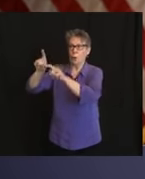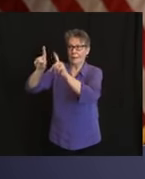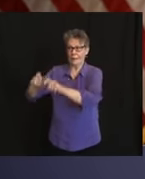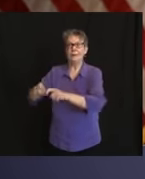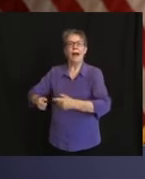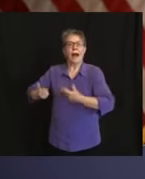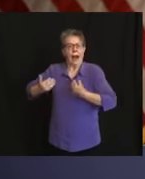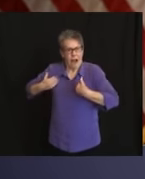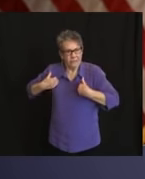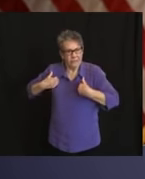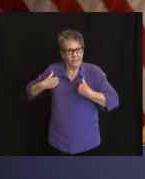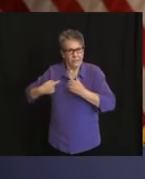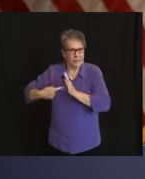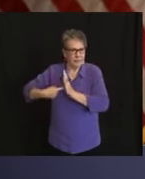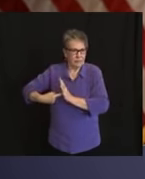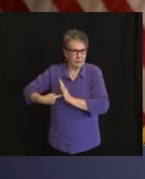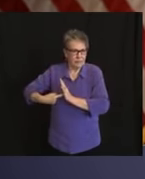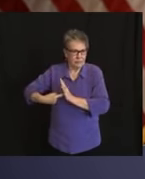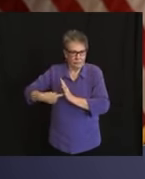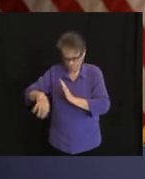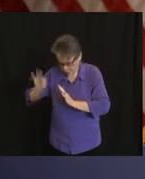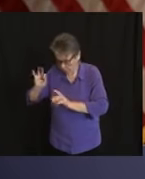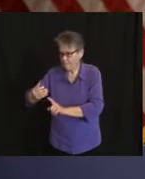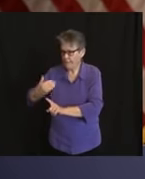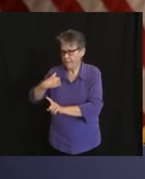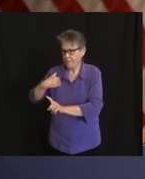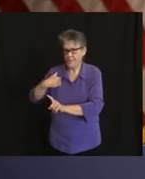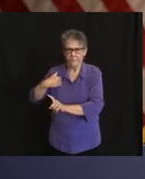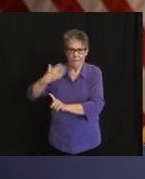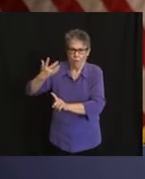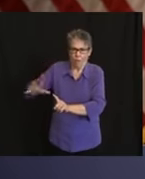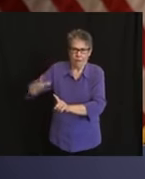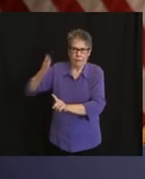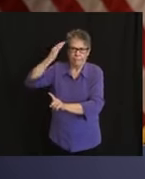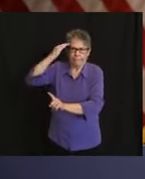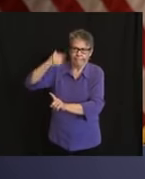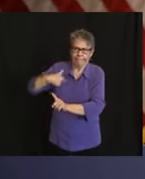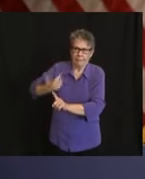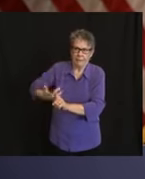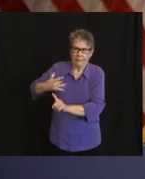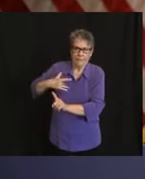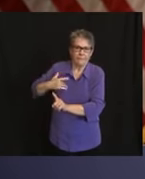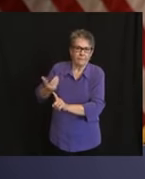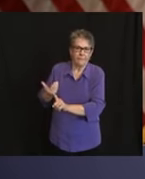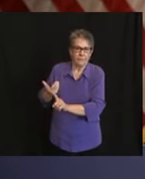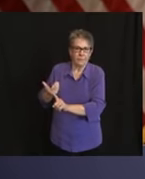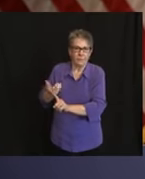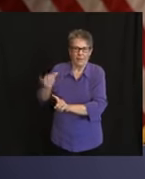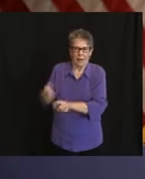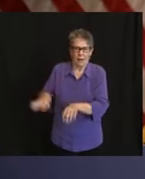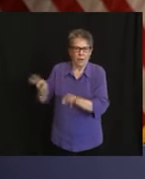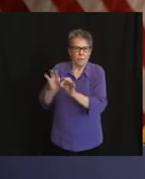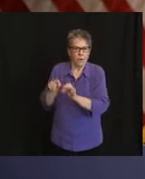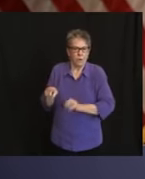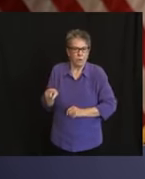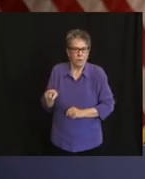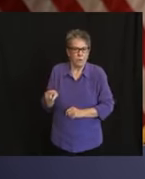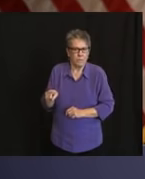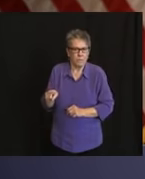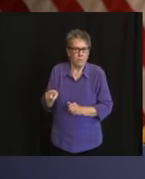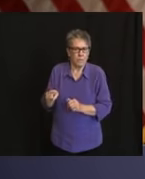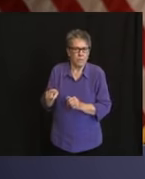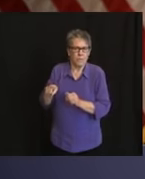been sympathetic and supportive to that. But having said that, and again, this is where Christina will need to come in and correct the record, we have to be able